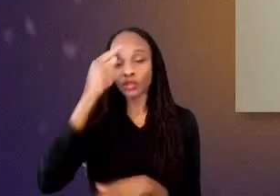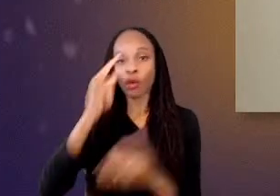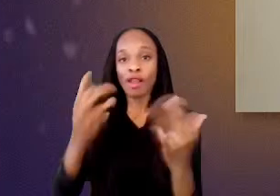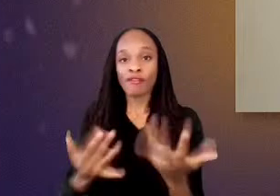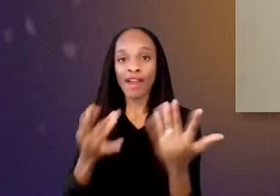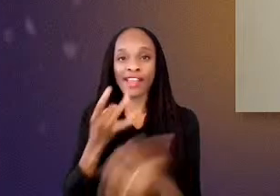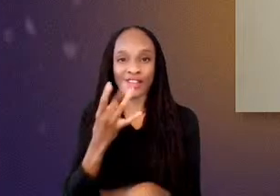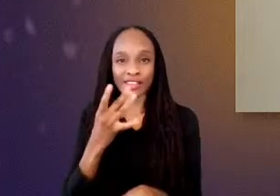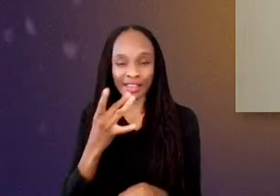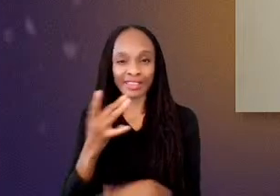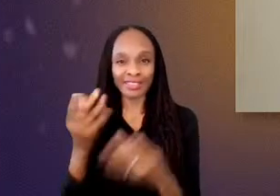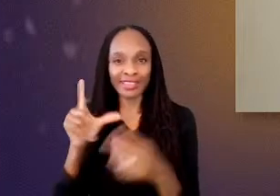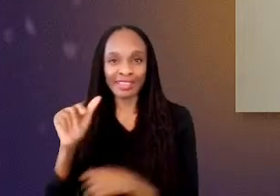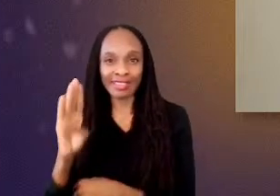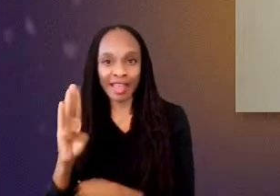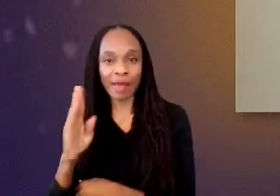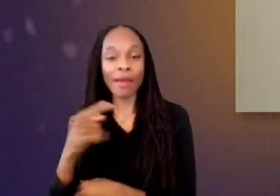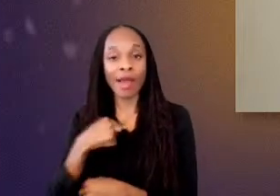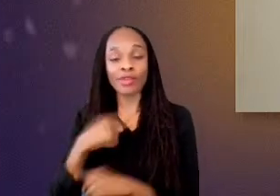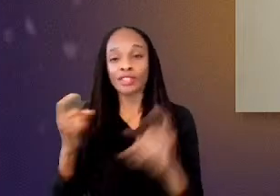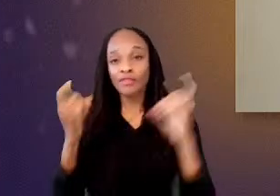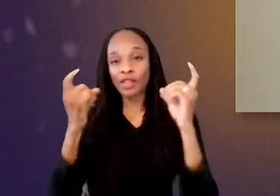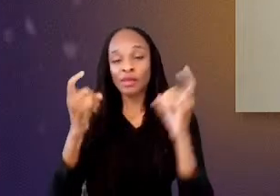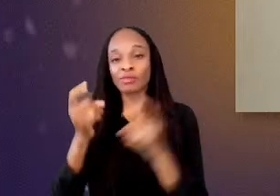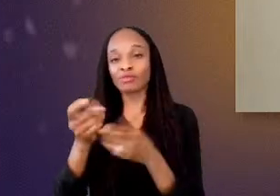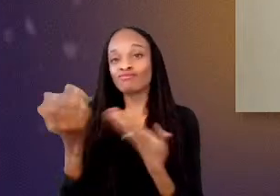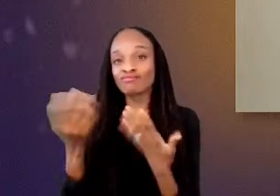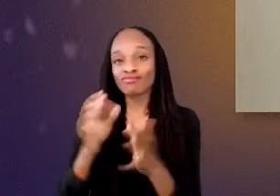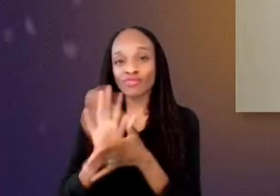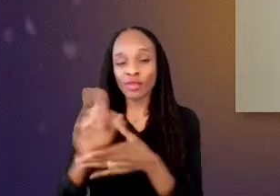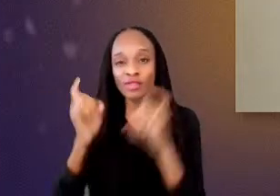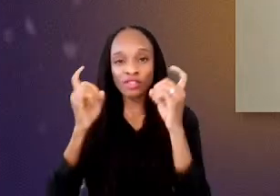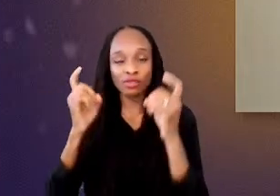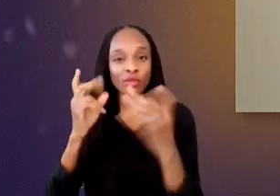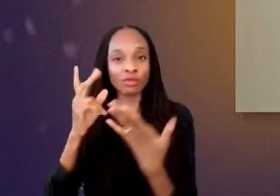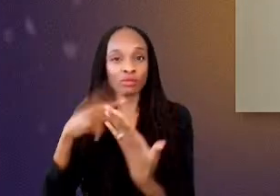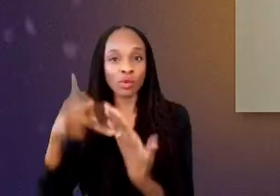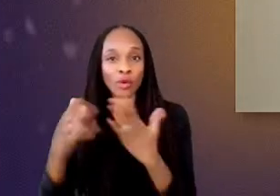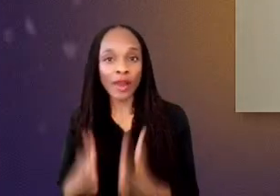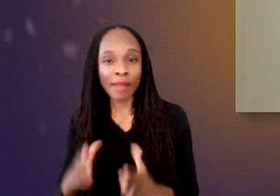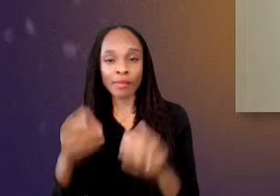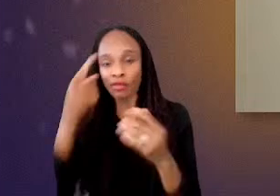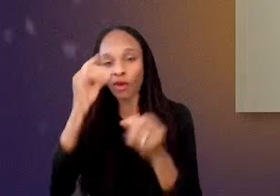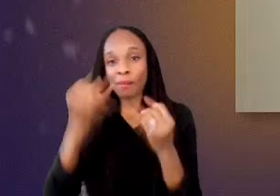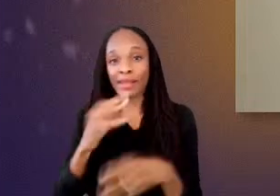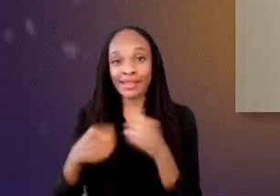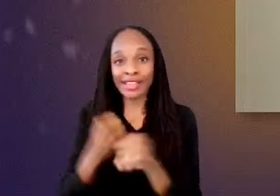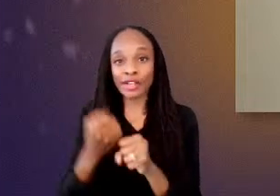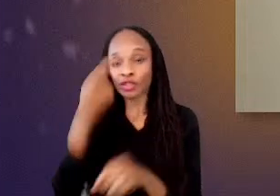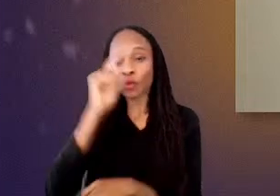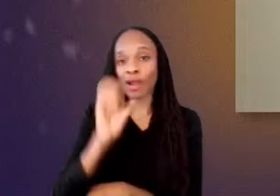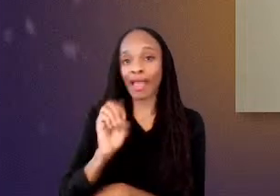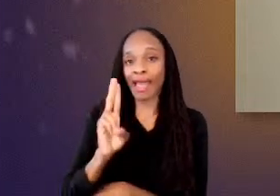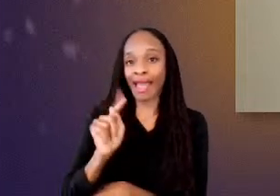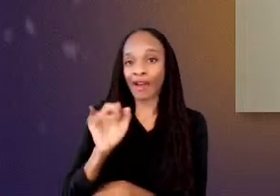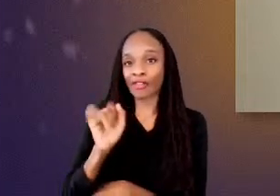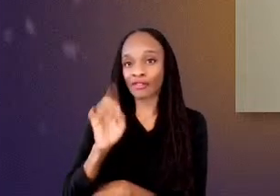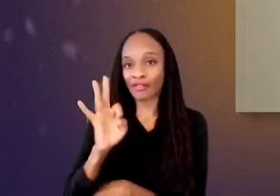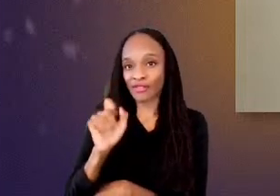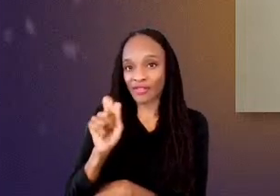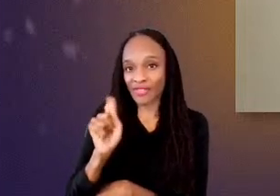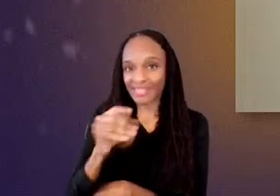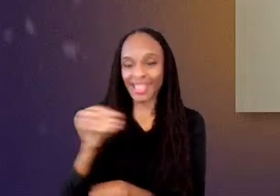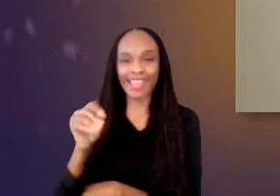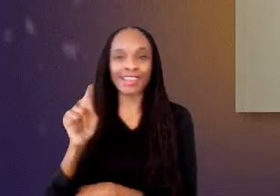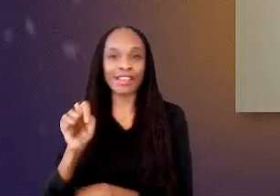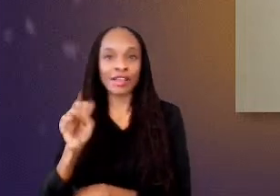was a film festival programmer for many years, most notably at Outfest and Tribeca. So I've had a front row